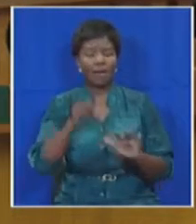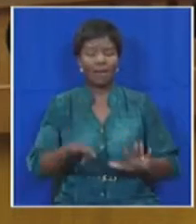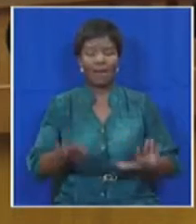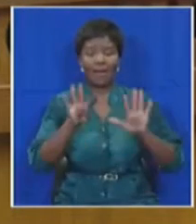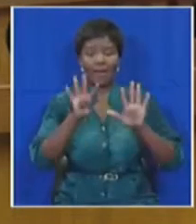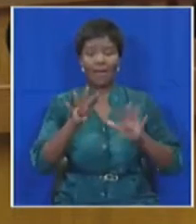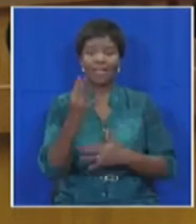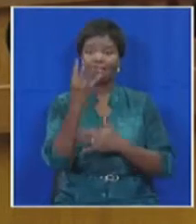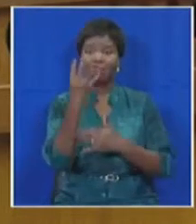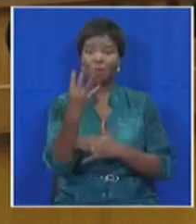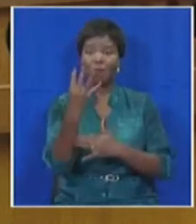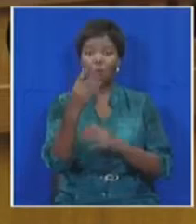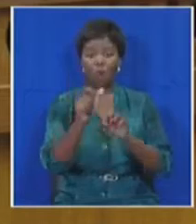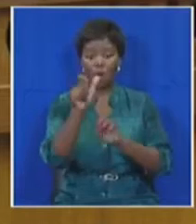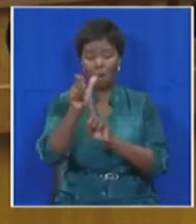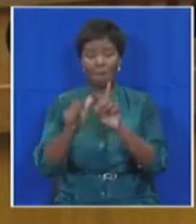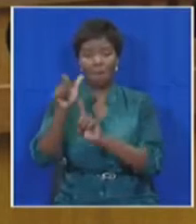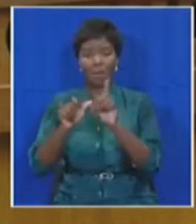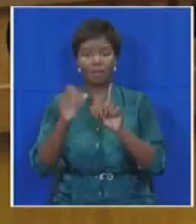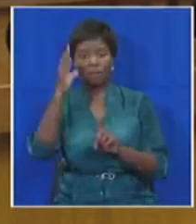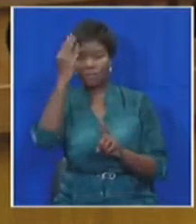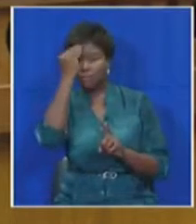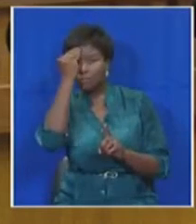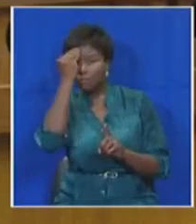died of starvation,